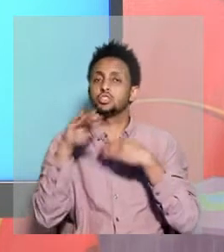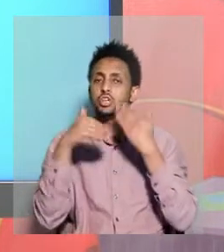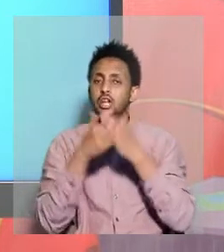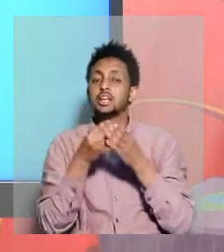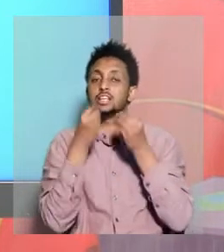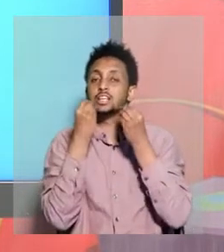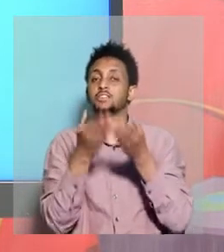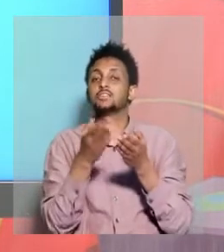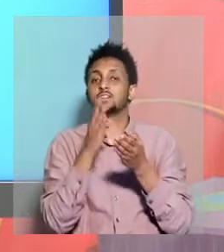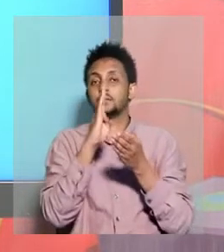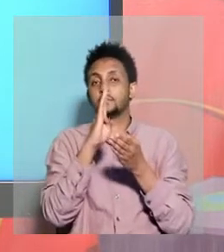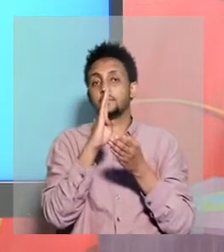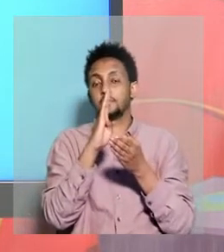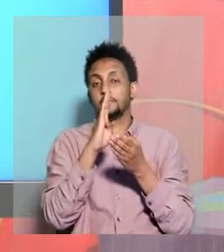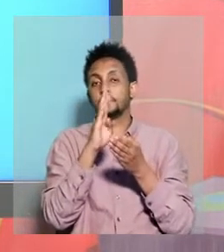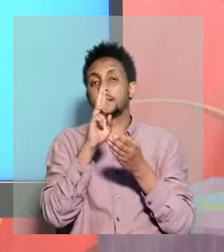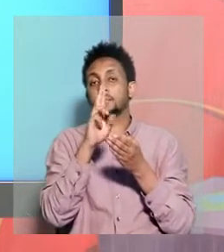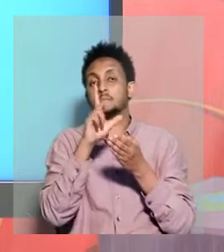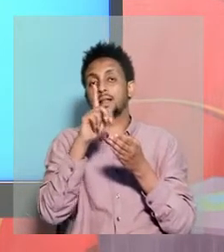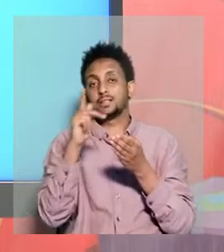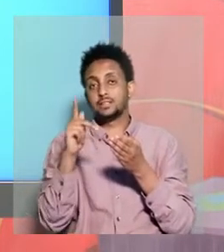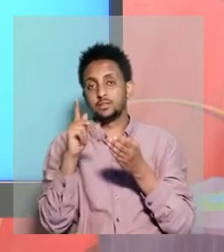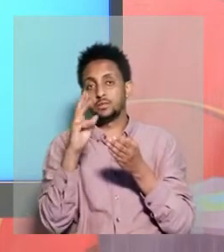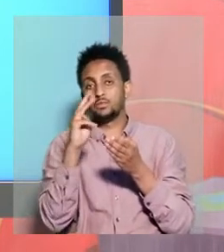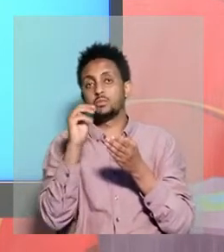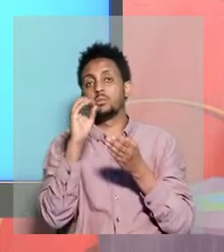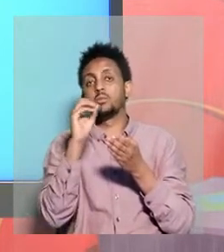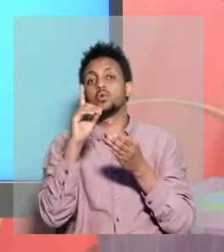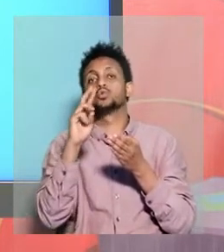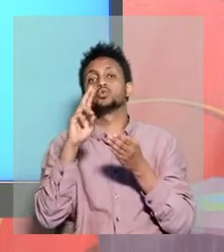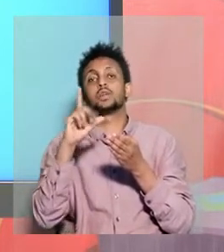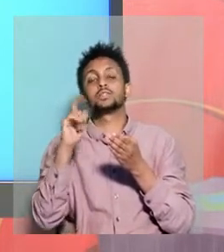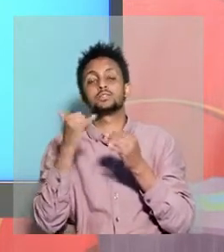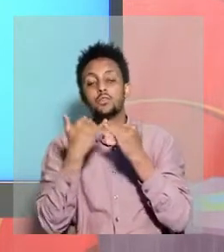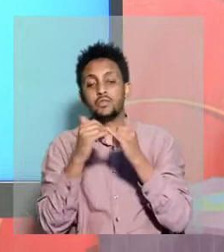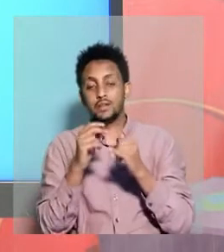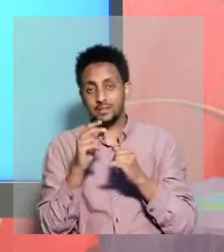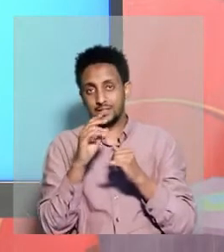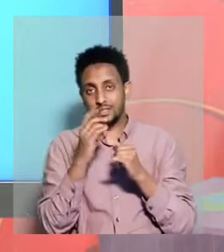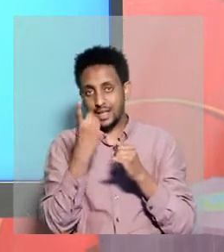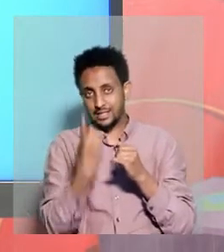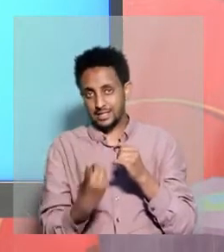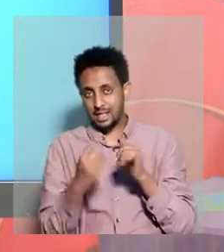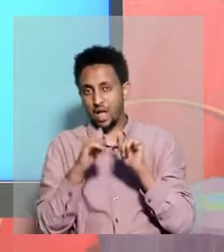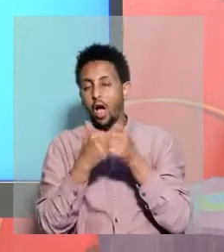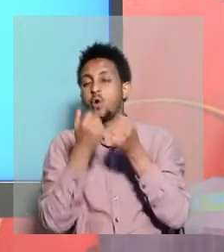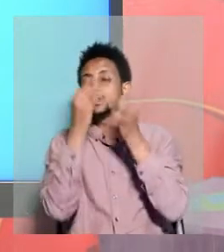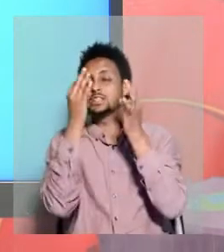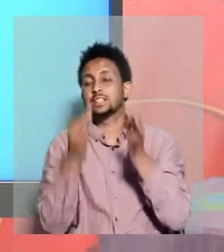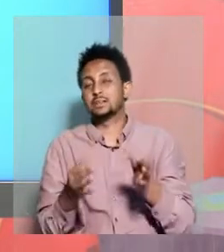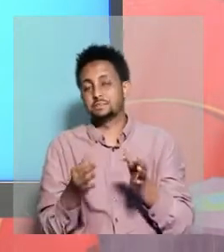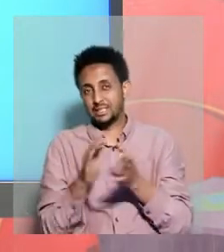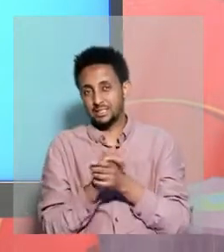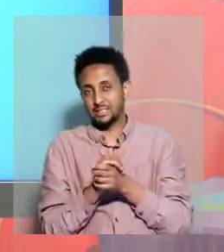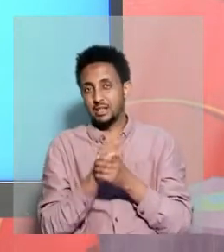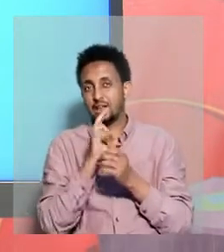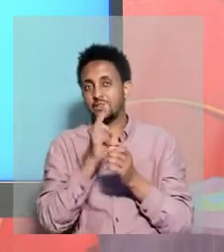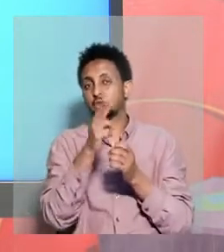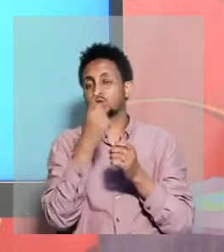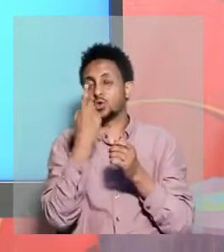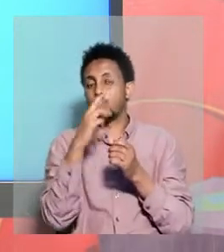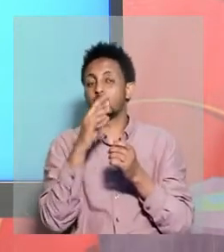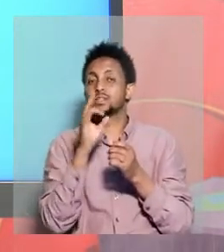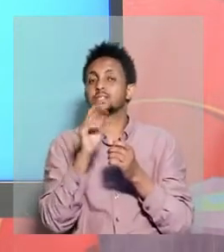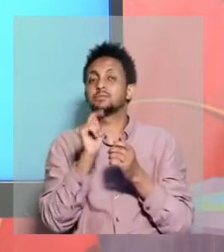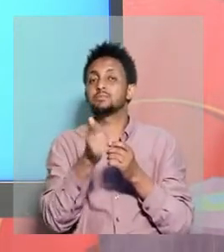generally given as bulk modulus over density. But the main case is how do we determine the velocity or the speed